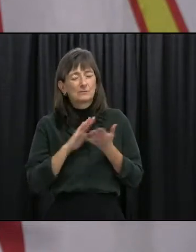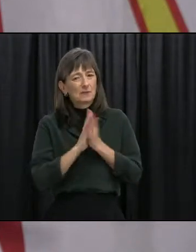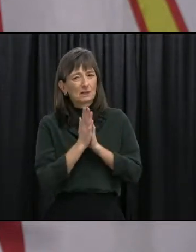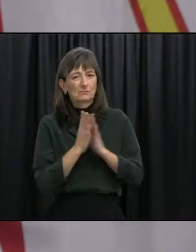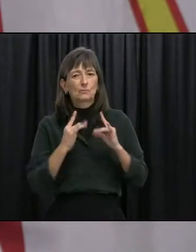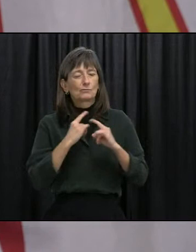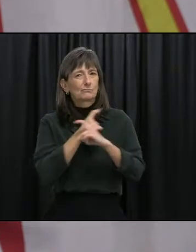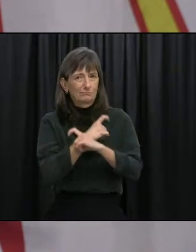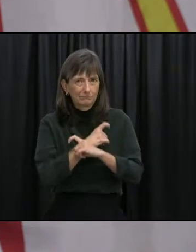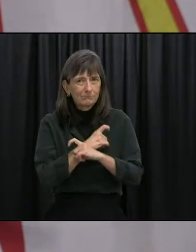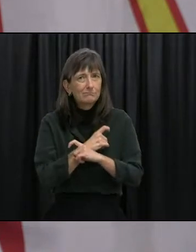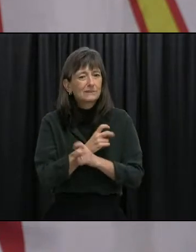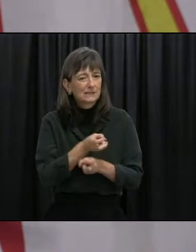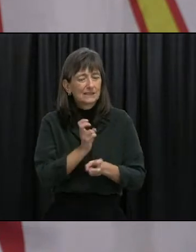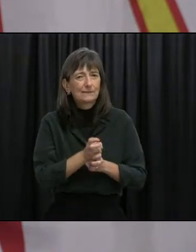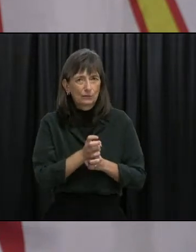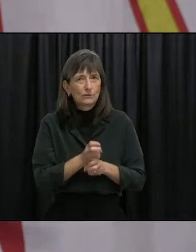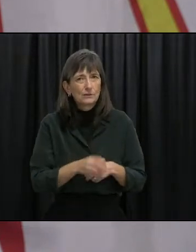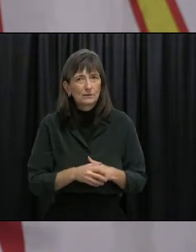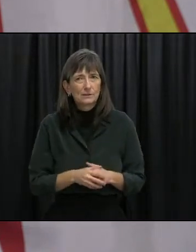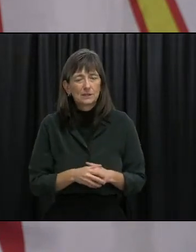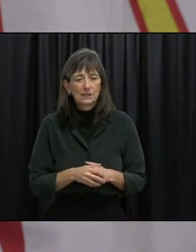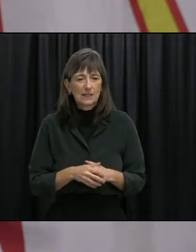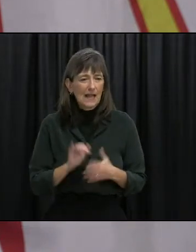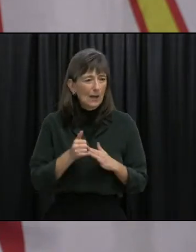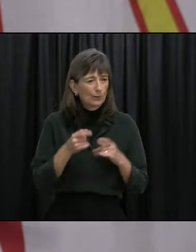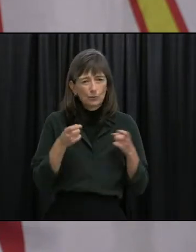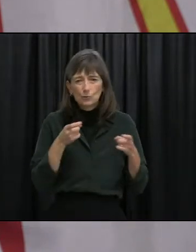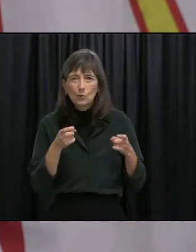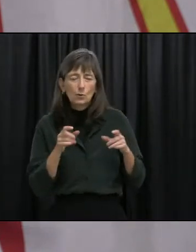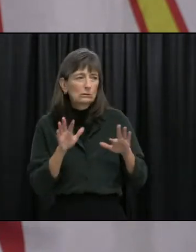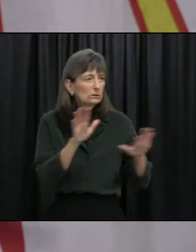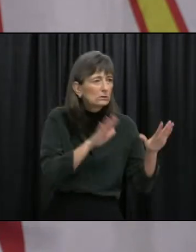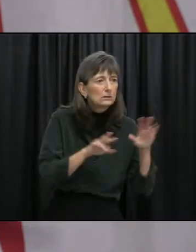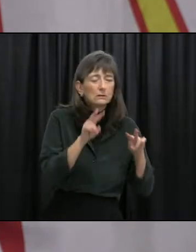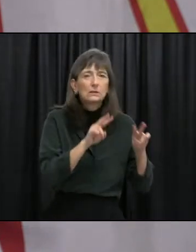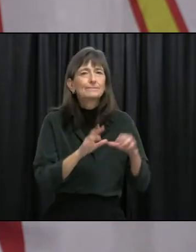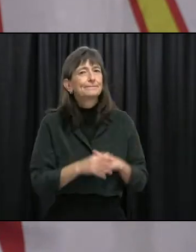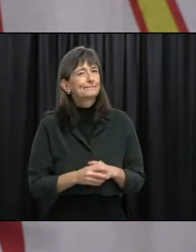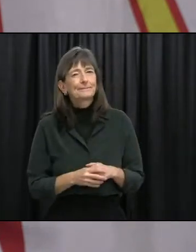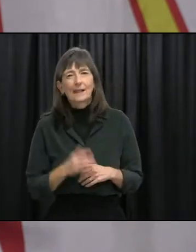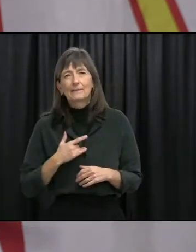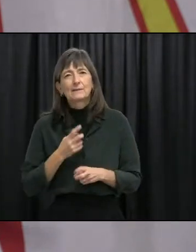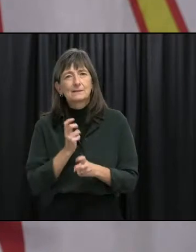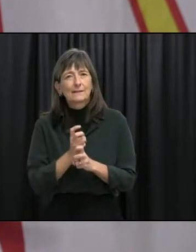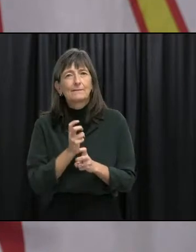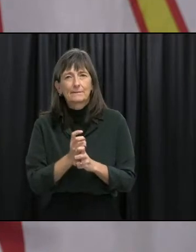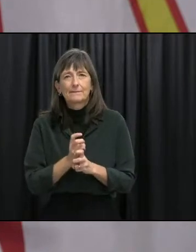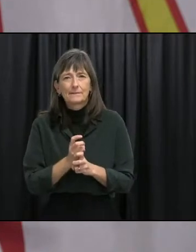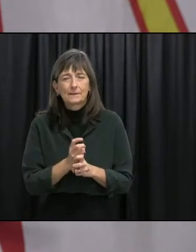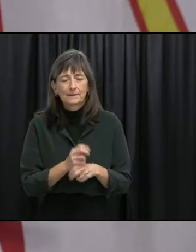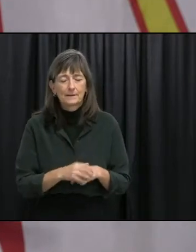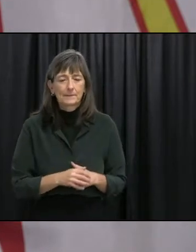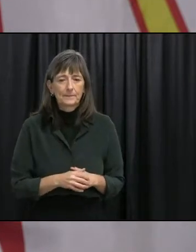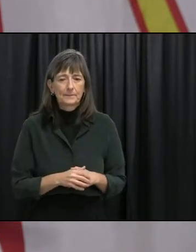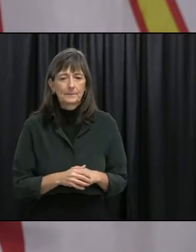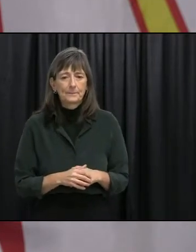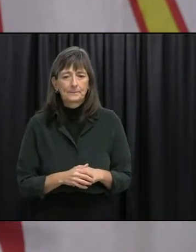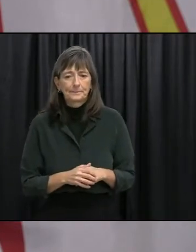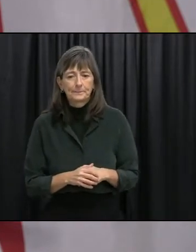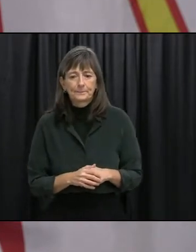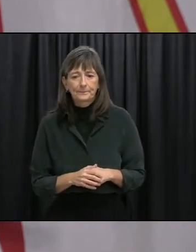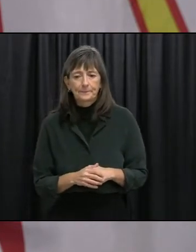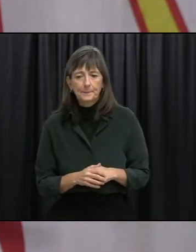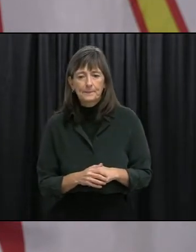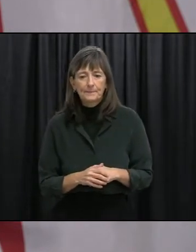It does make things more difficult to manage from a border